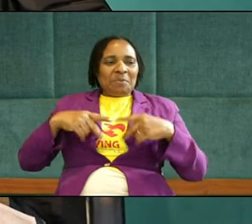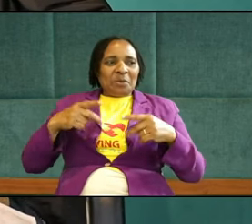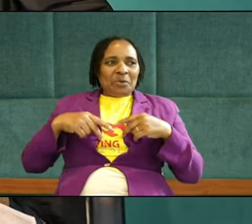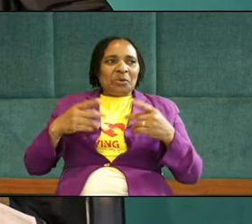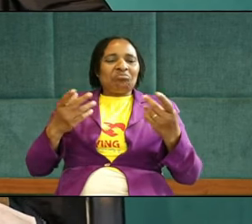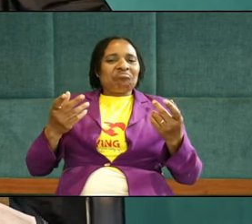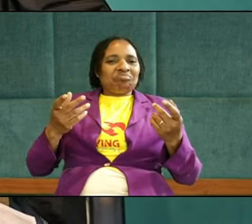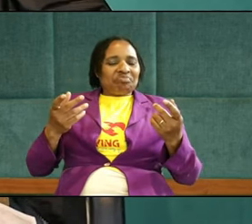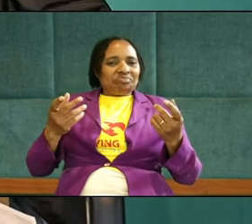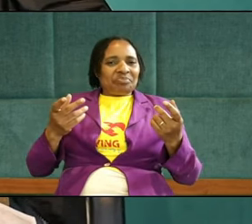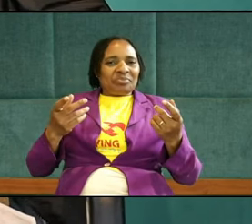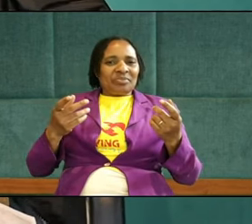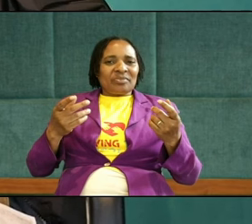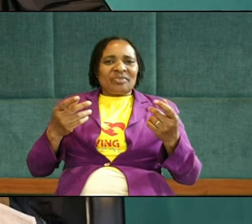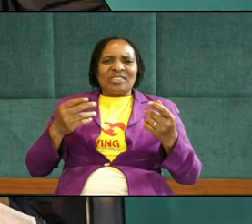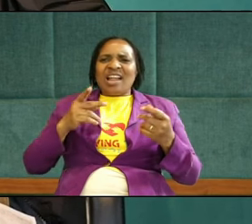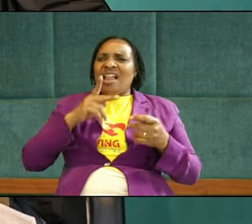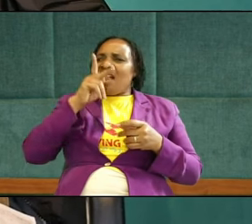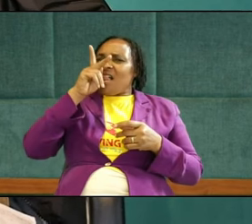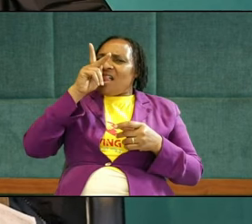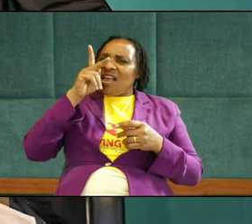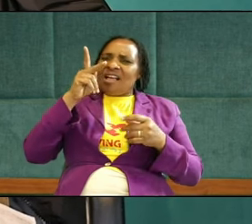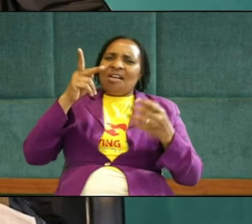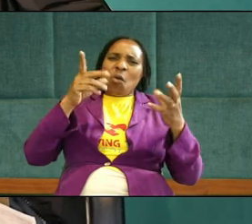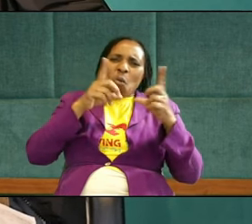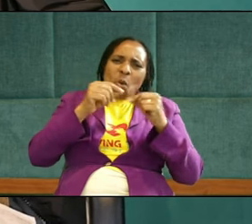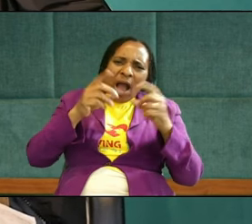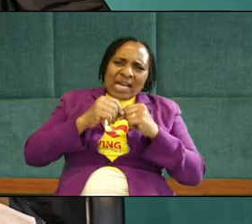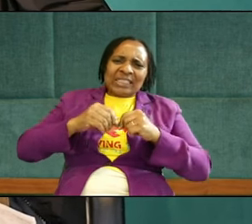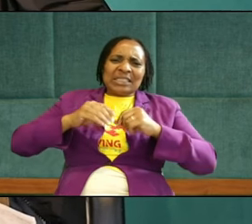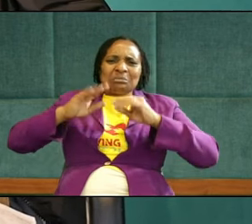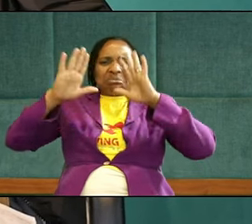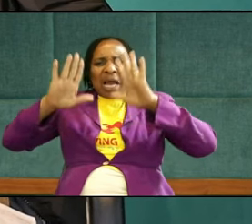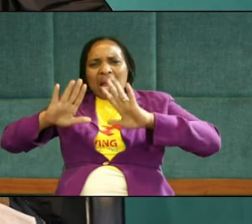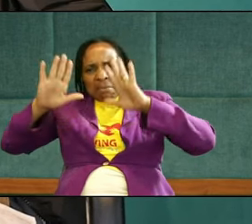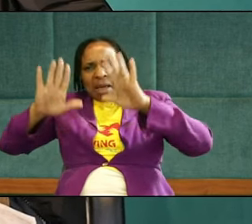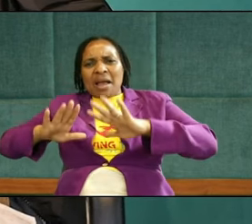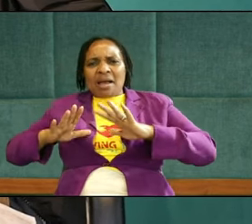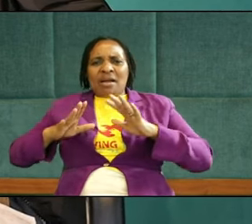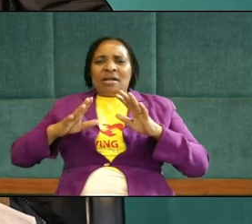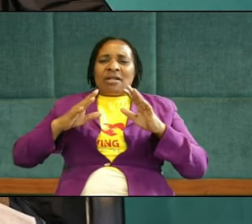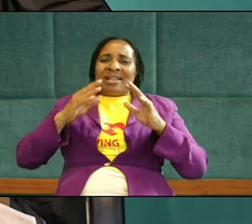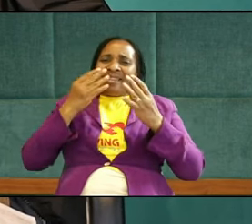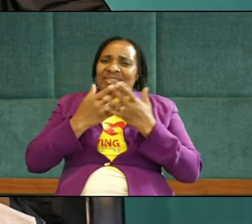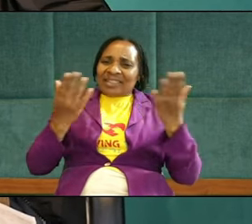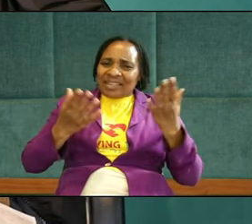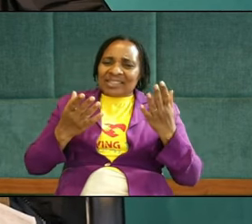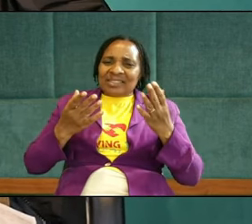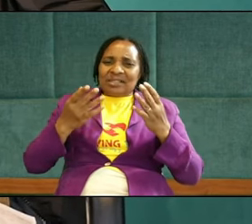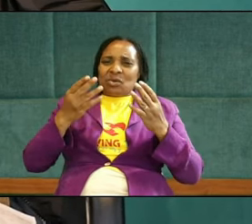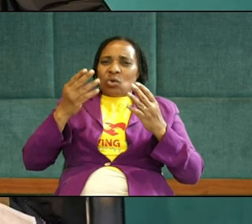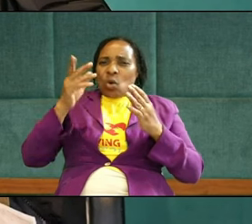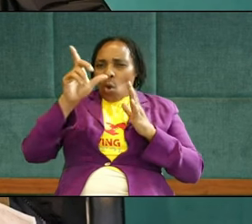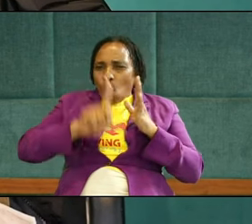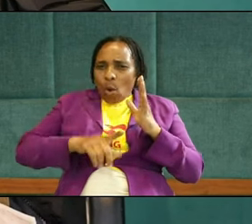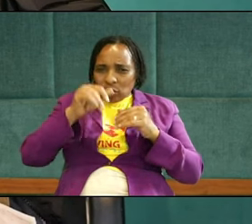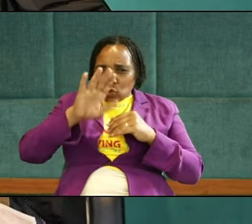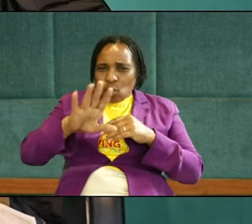are screaming words at him, protests are happening, and that sort of lowers your confidence